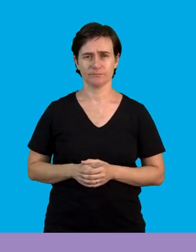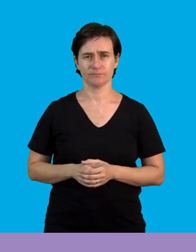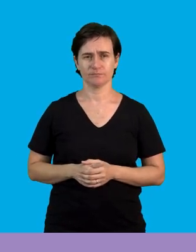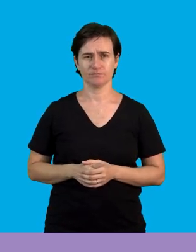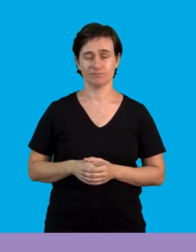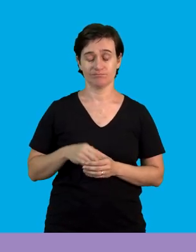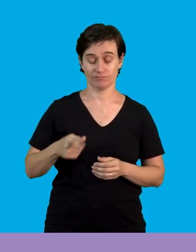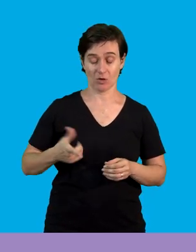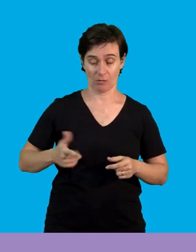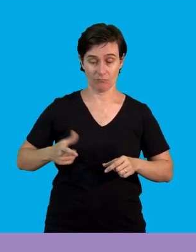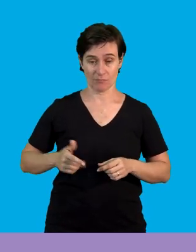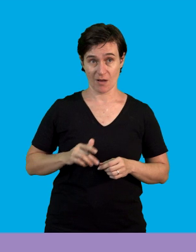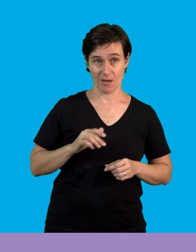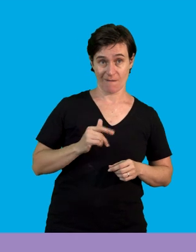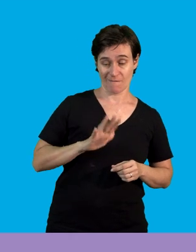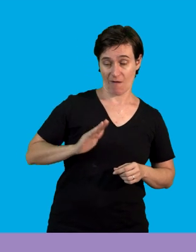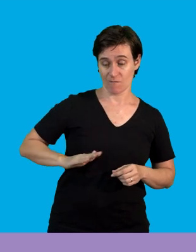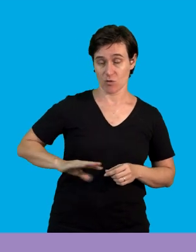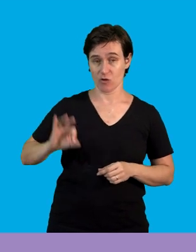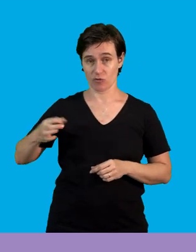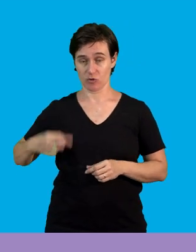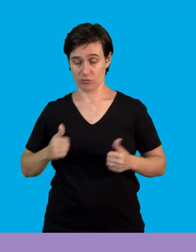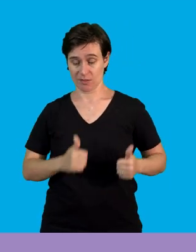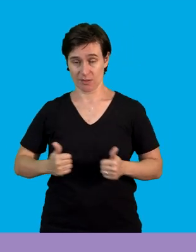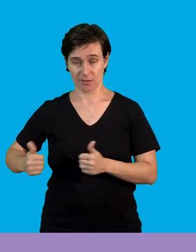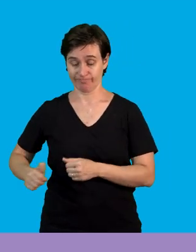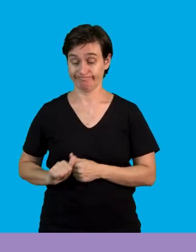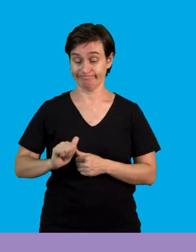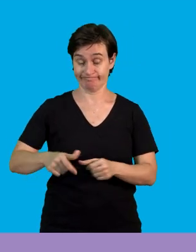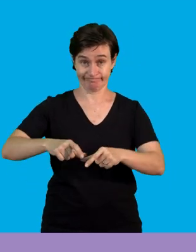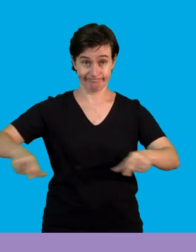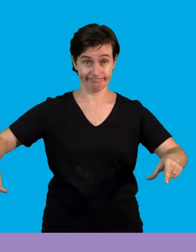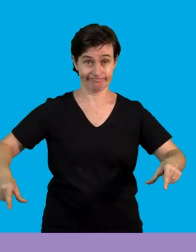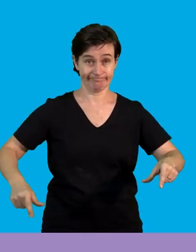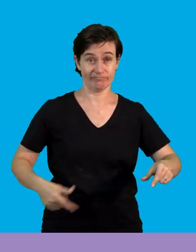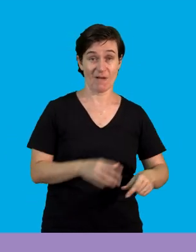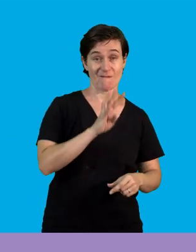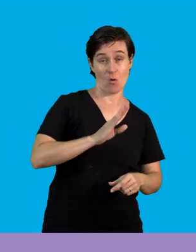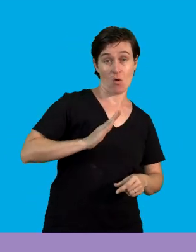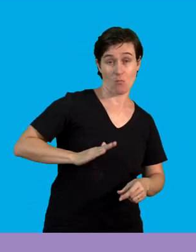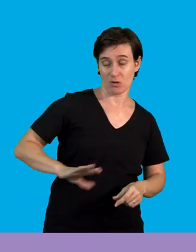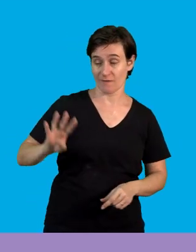And in the next row, you've got 4 boys and 4 girls.